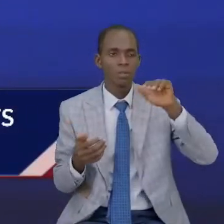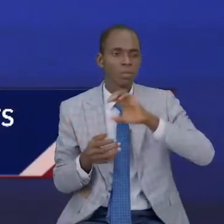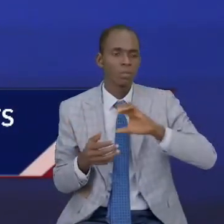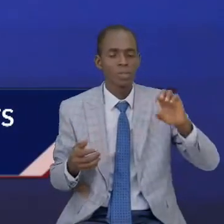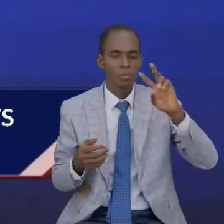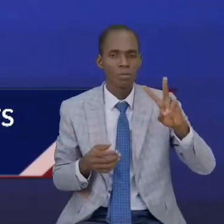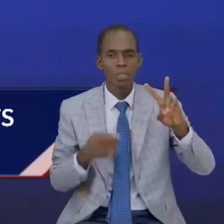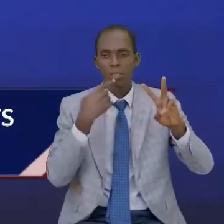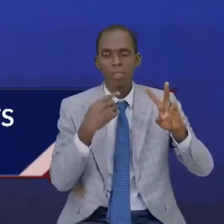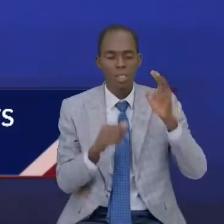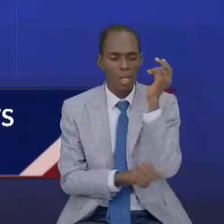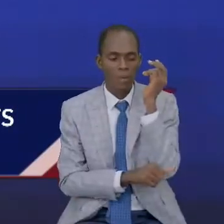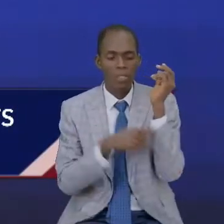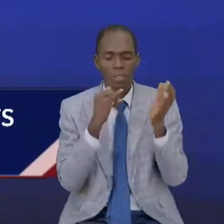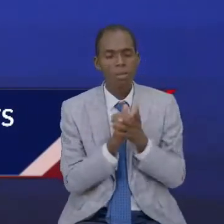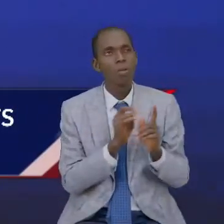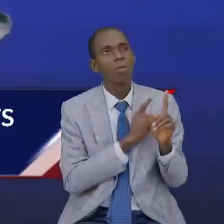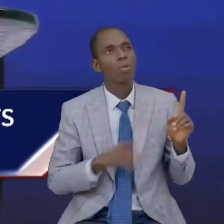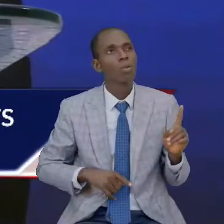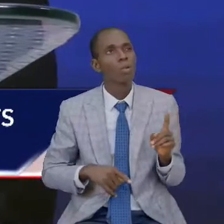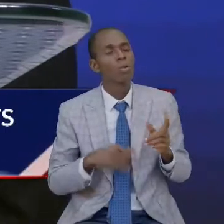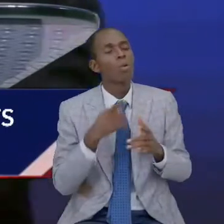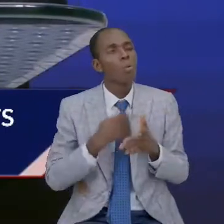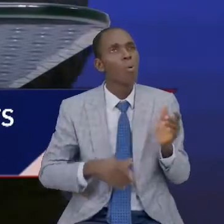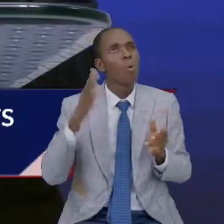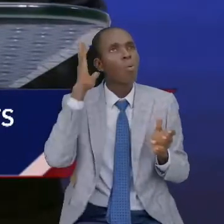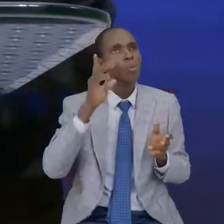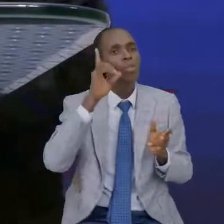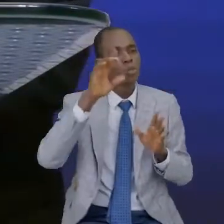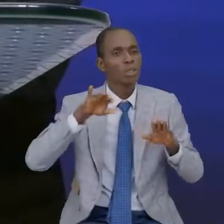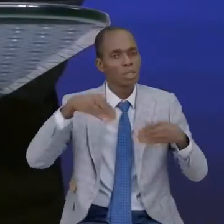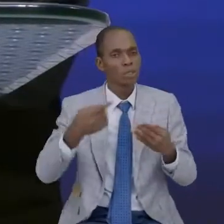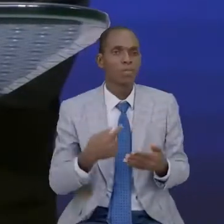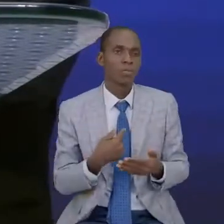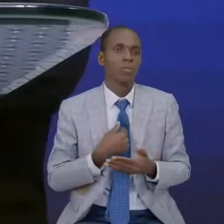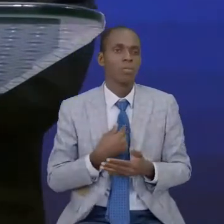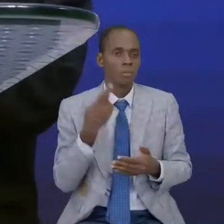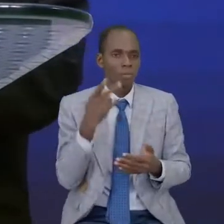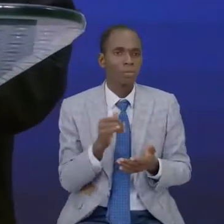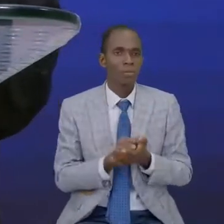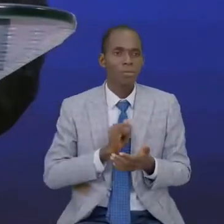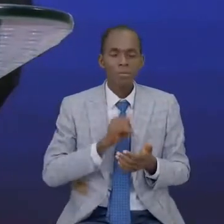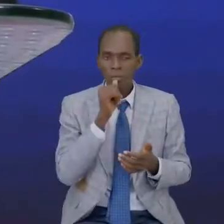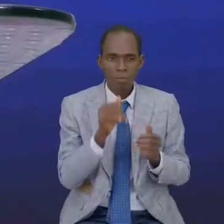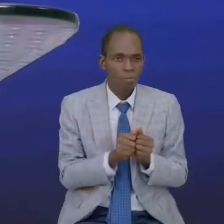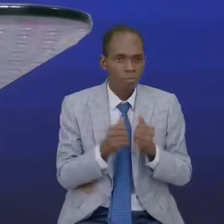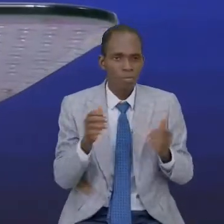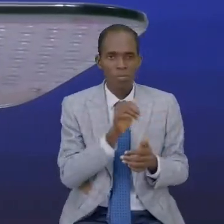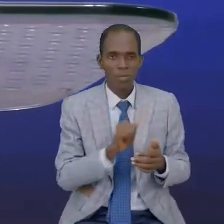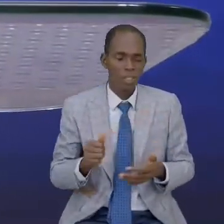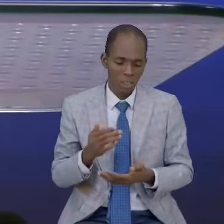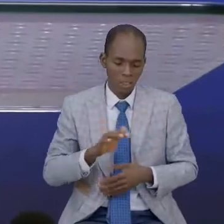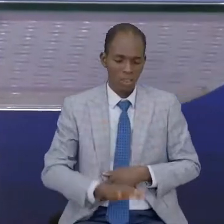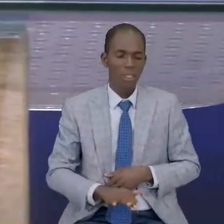said, Lord God, what wilt thou give me, seeing I go childless, and